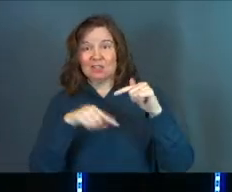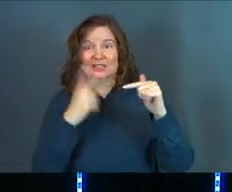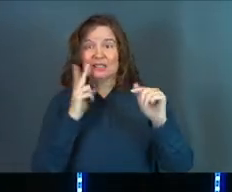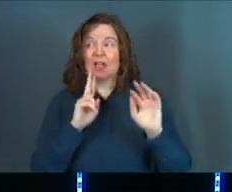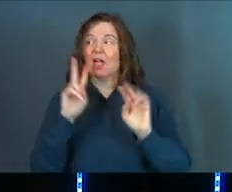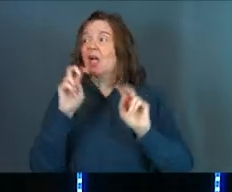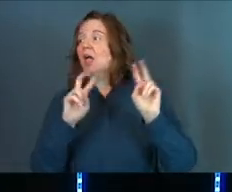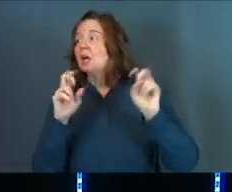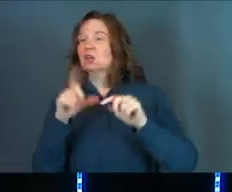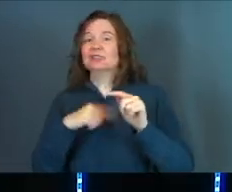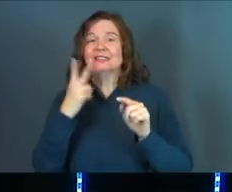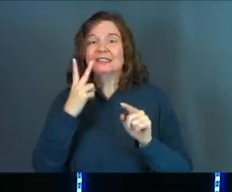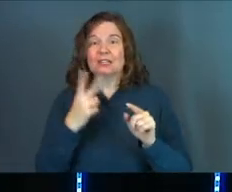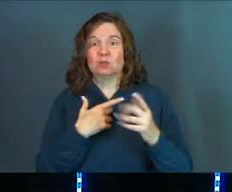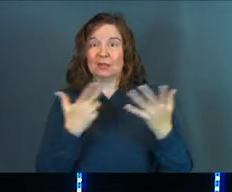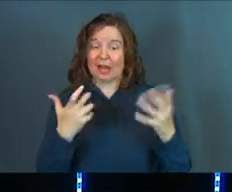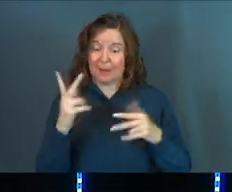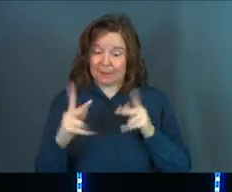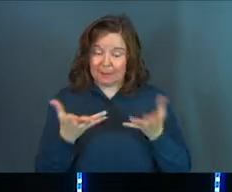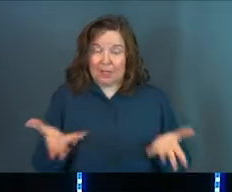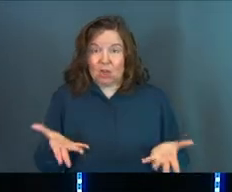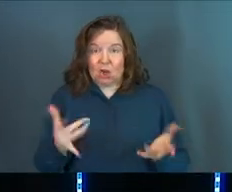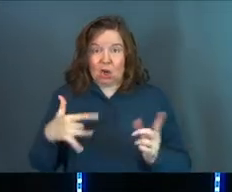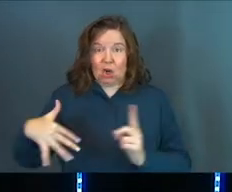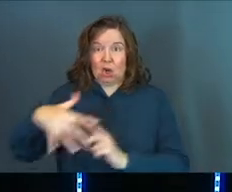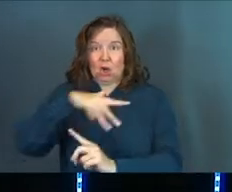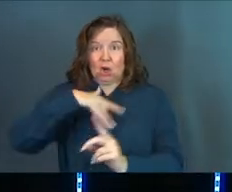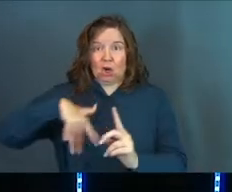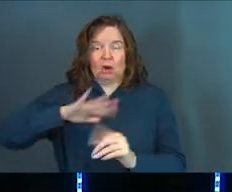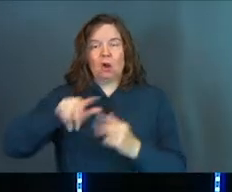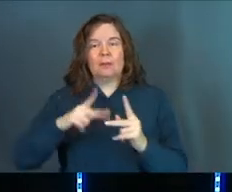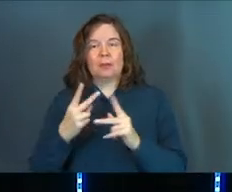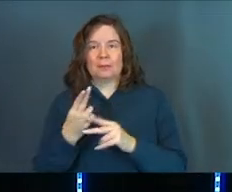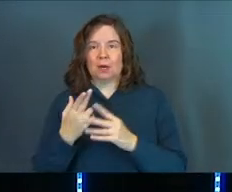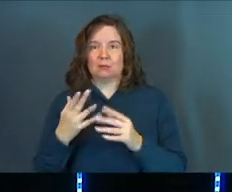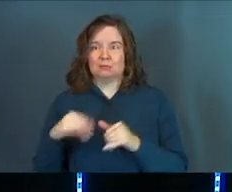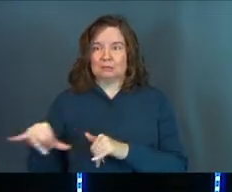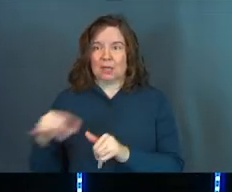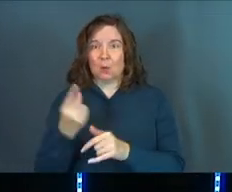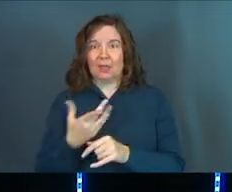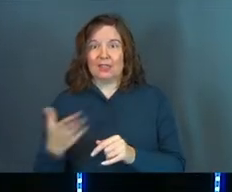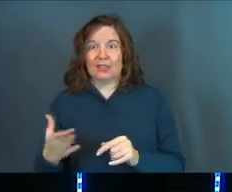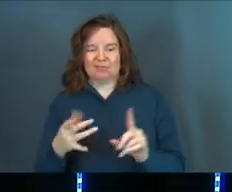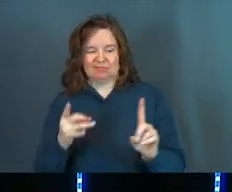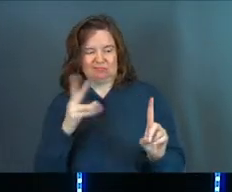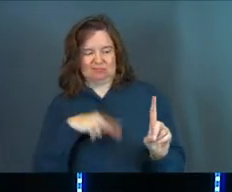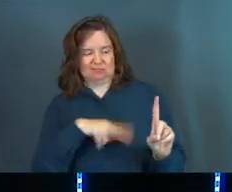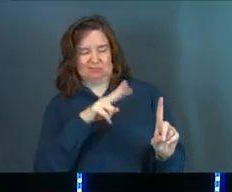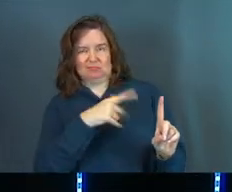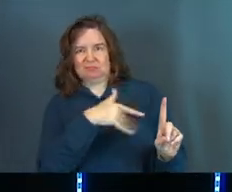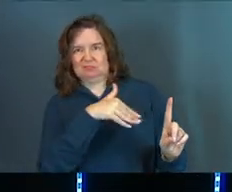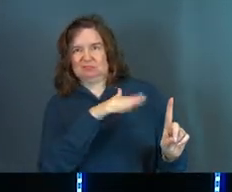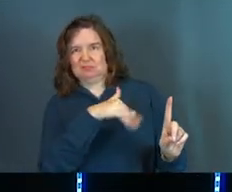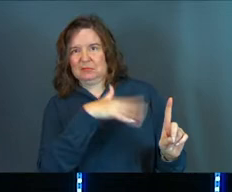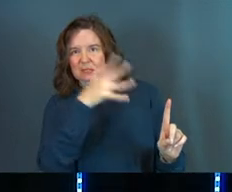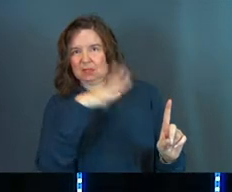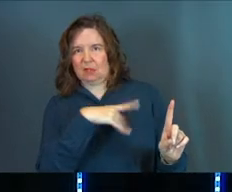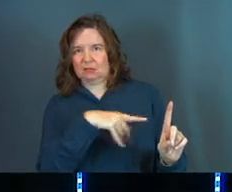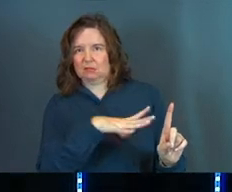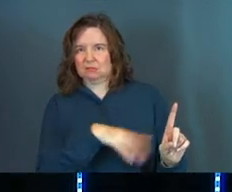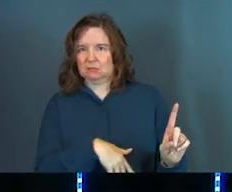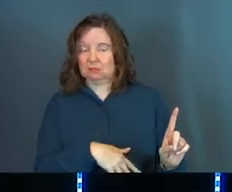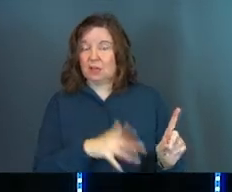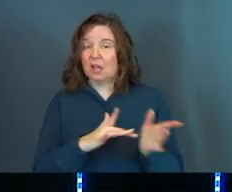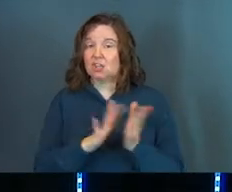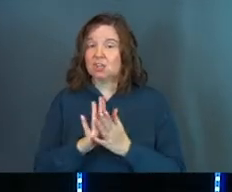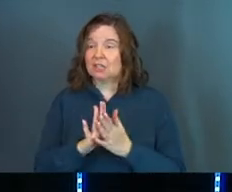up over their heads. So there's a lot of people around, and all these people are unified in one thing, that they've shunned this guy.